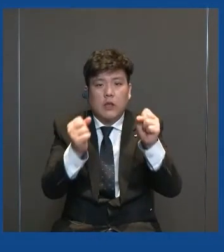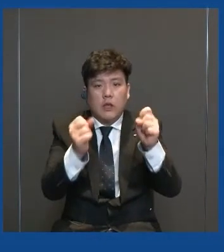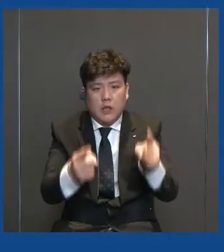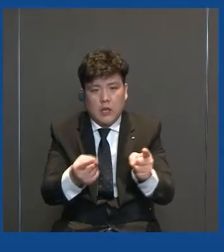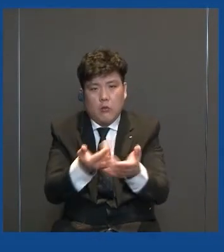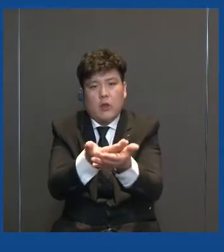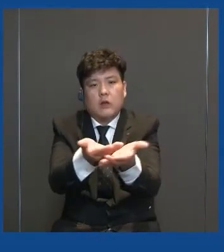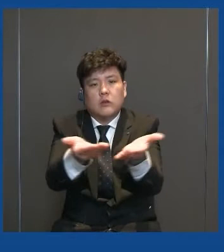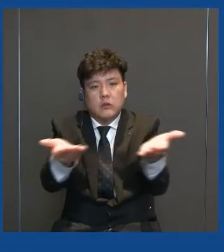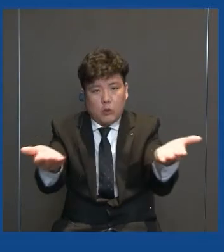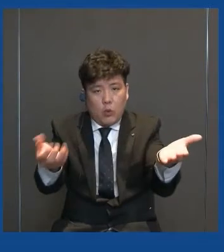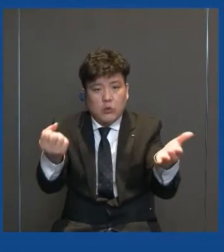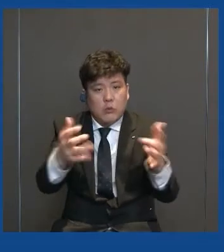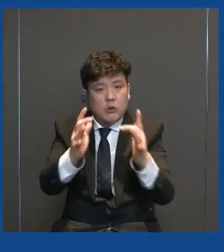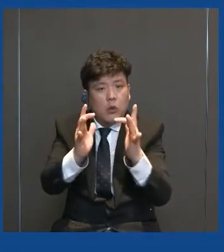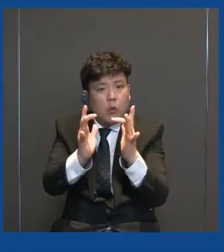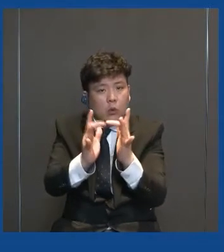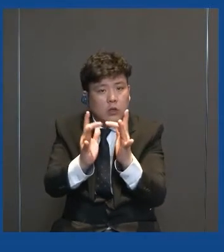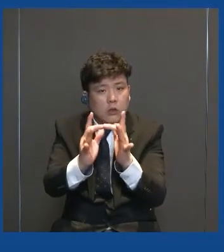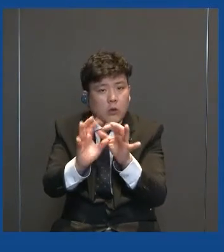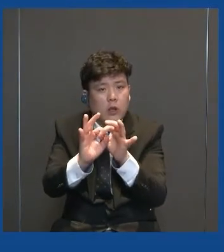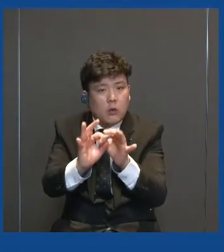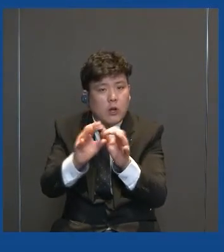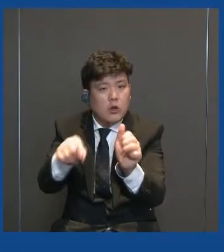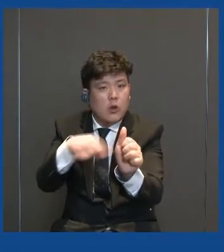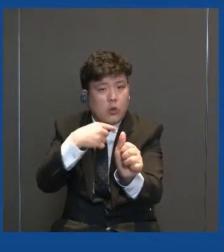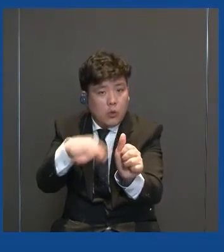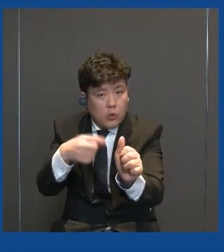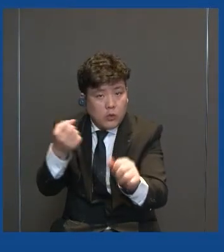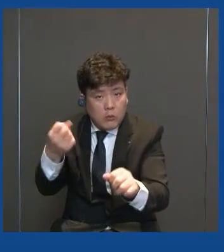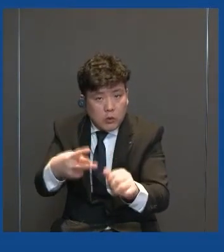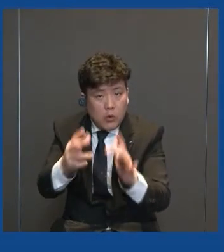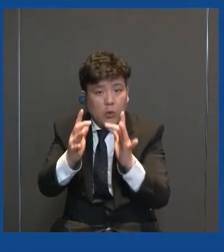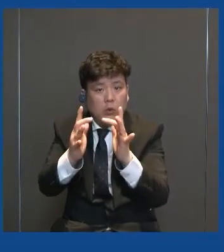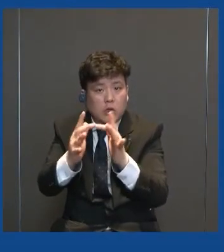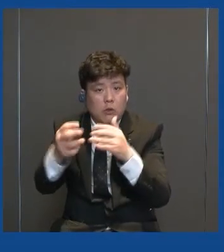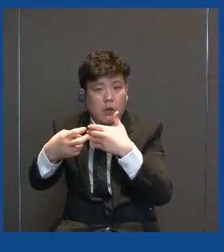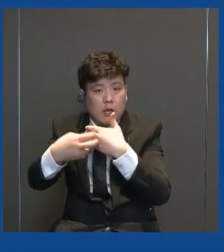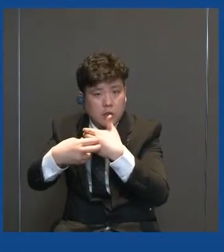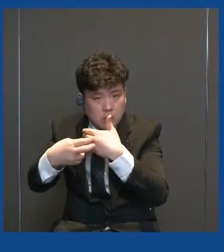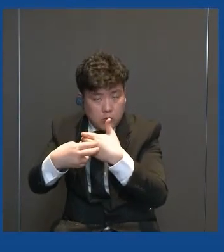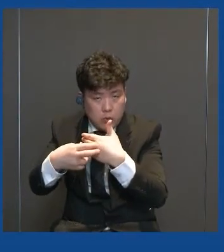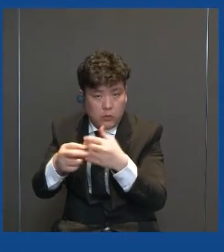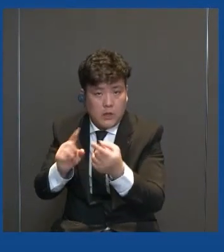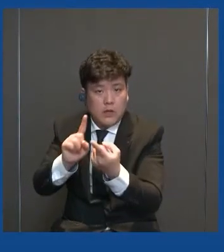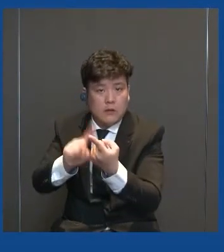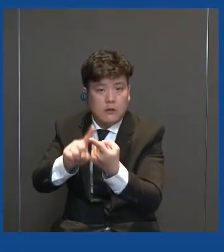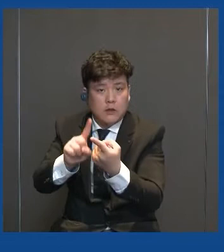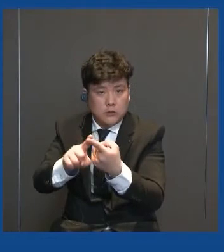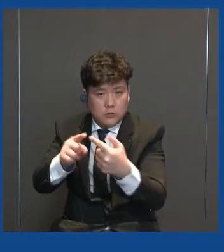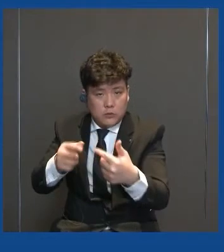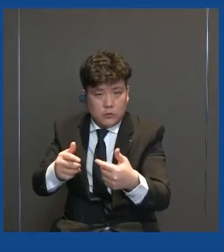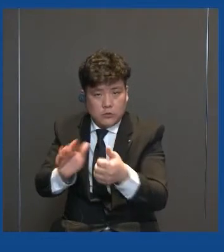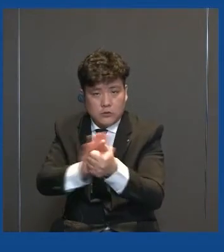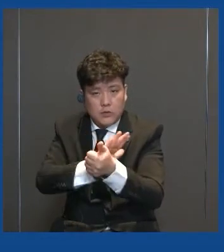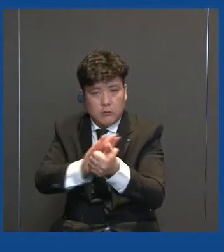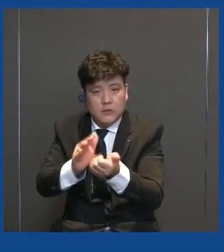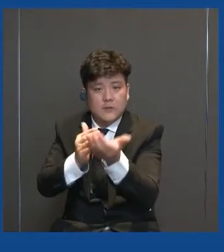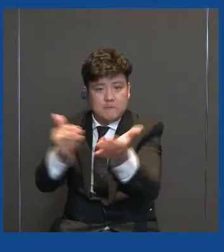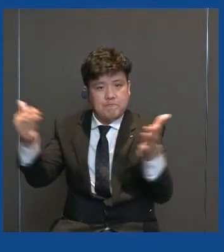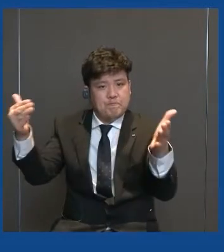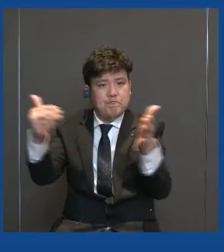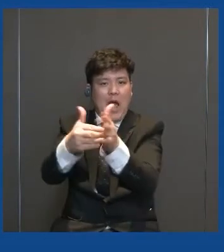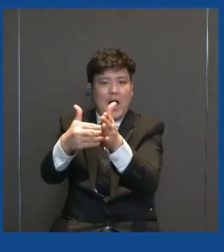as a way to increase the access to healthcare services. And in relation to nursing